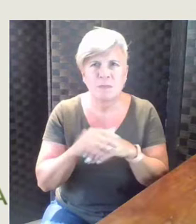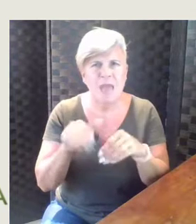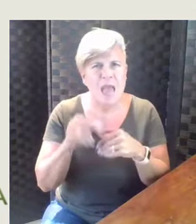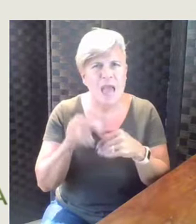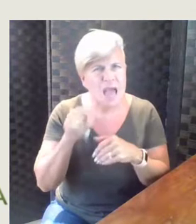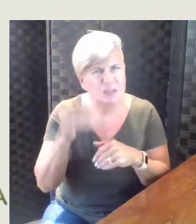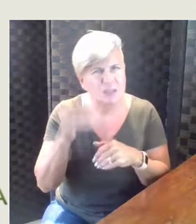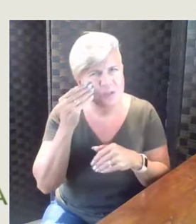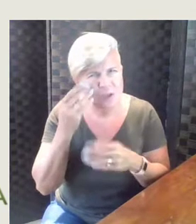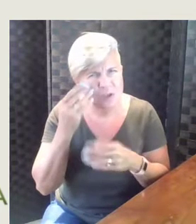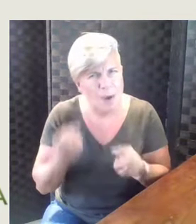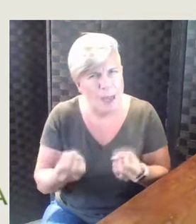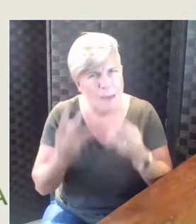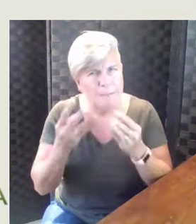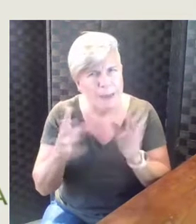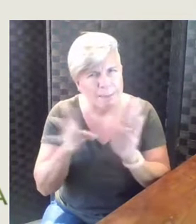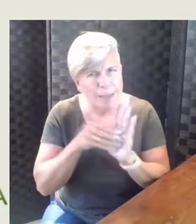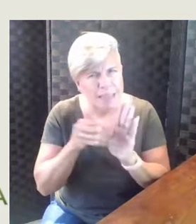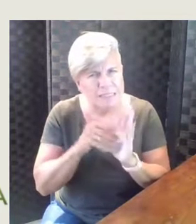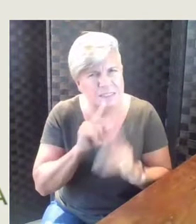How did you know how many magnets there were?